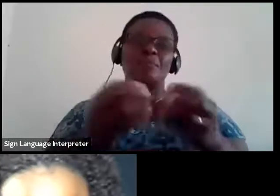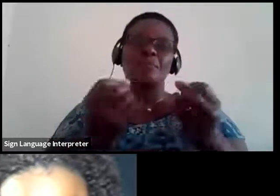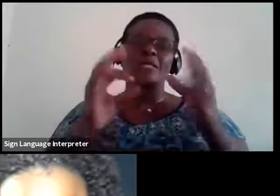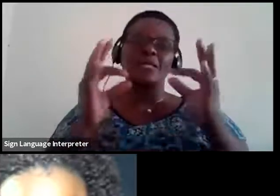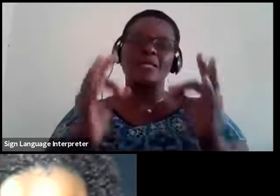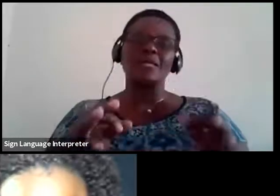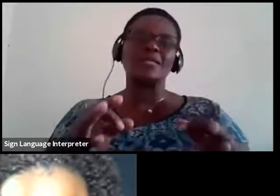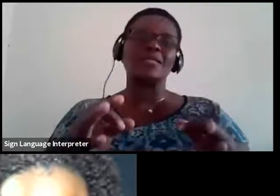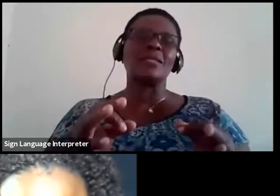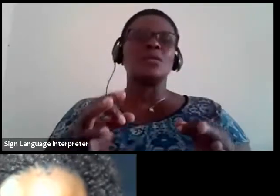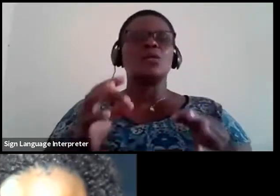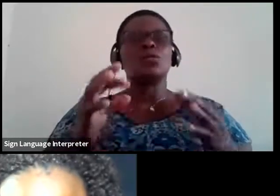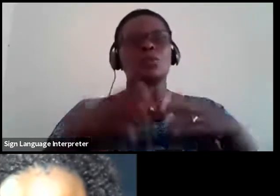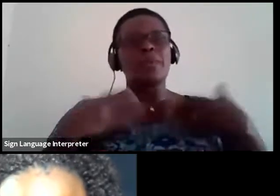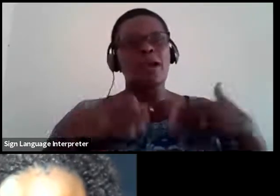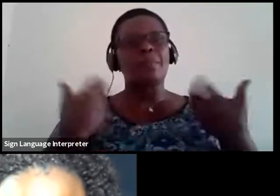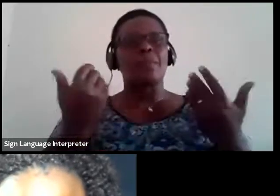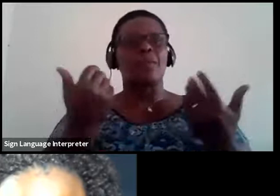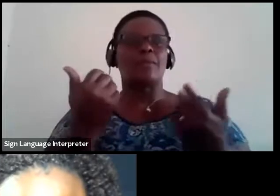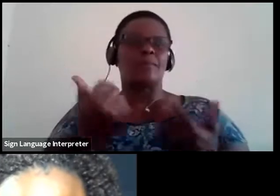it's